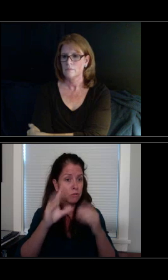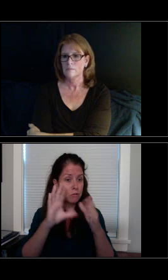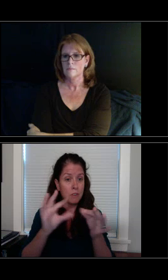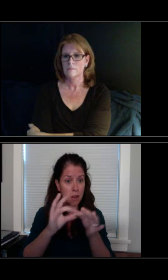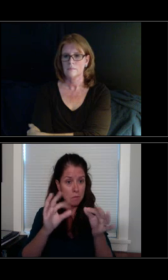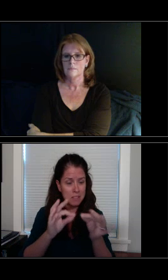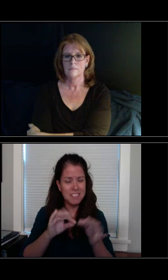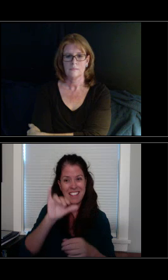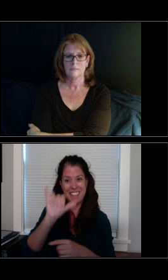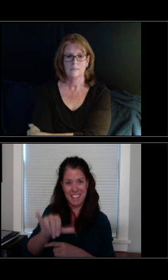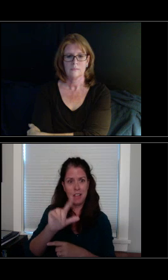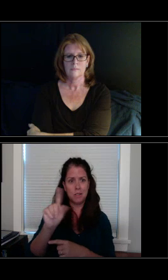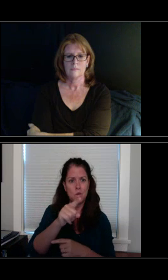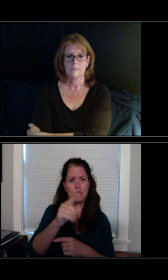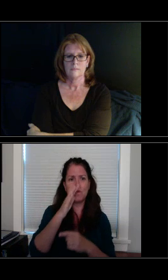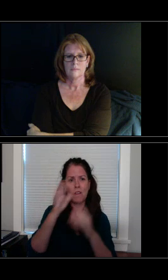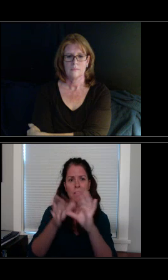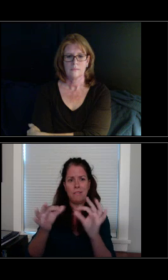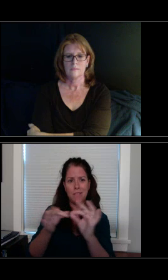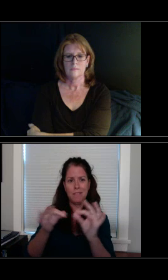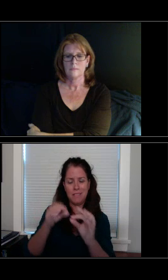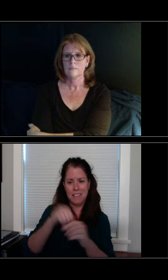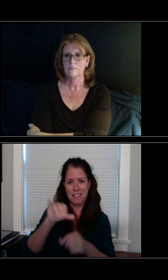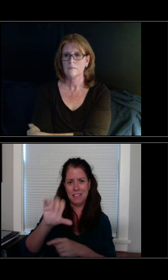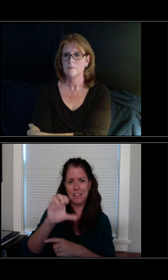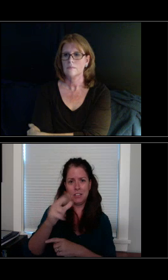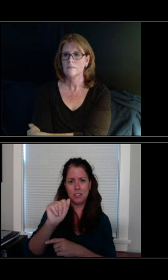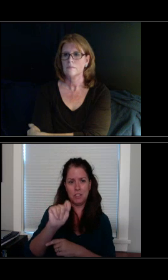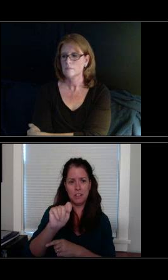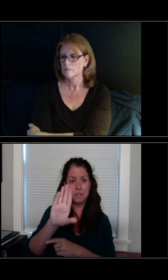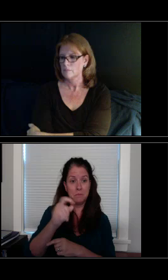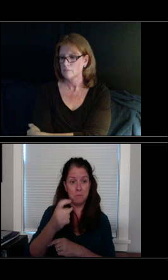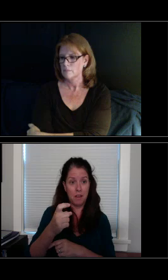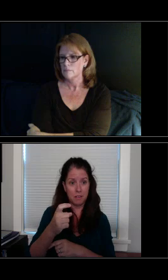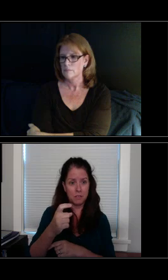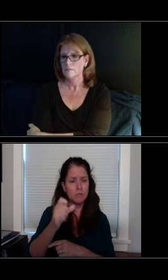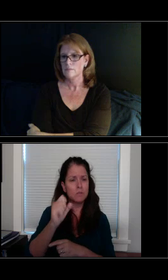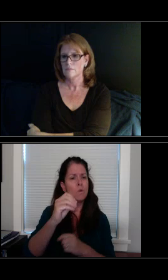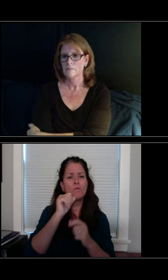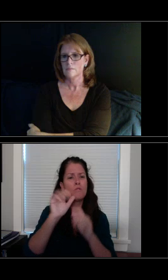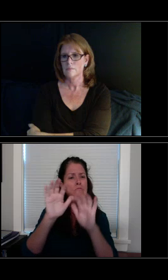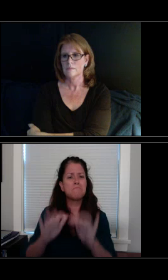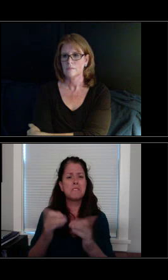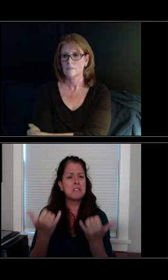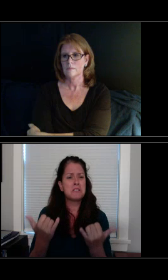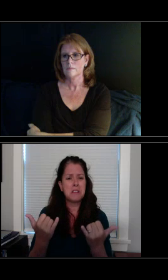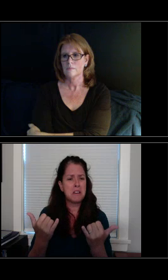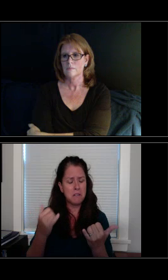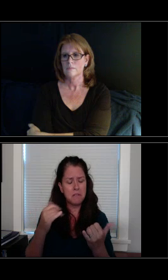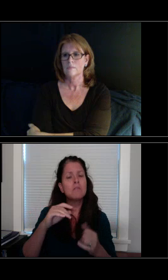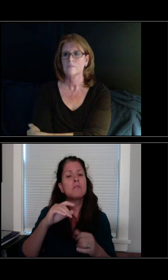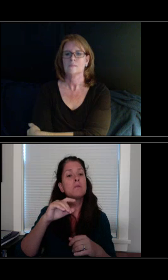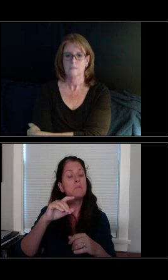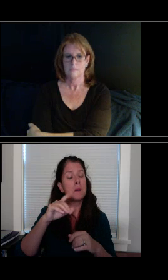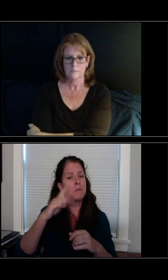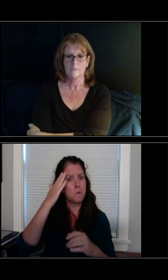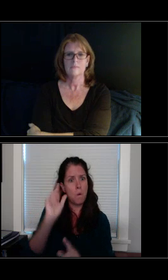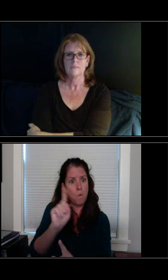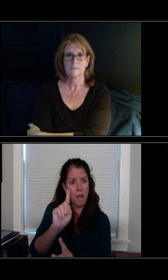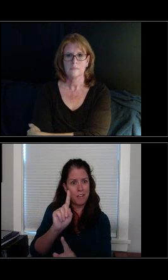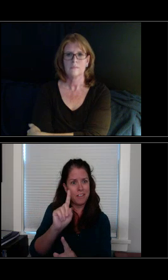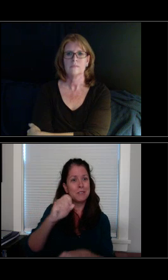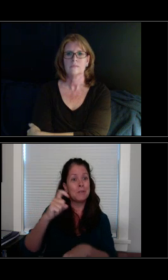Dr. Dean will also be fielding questions from that chat box, probably within the last 15 to 20 minutes of that. So